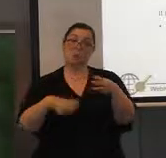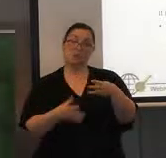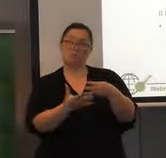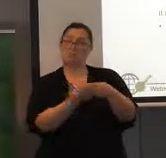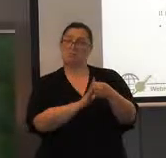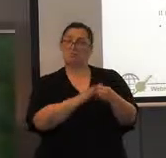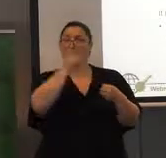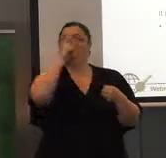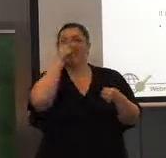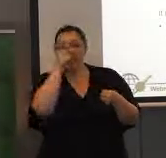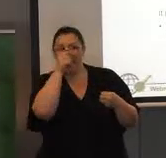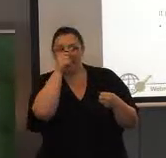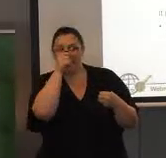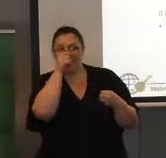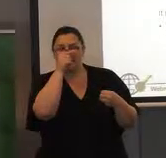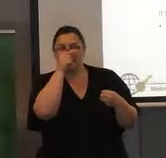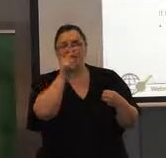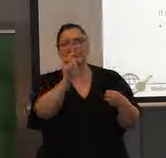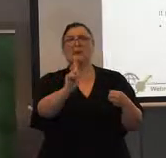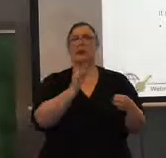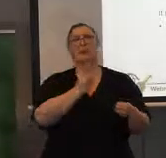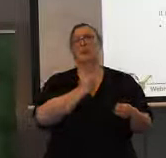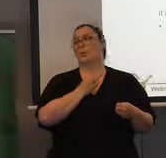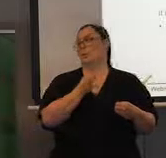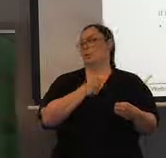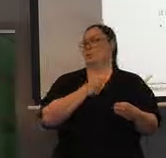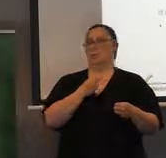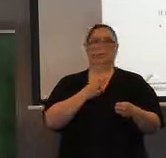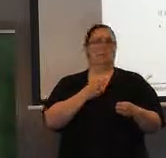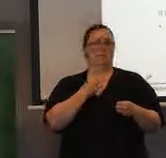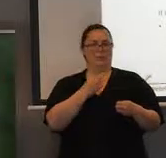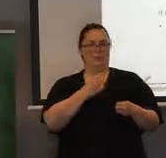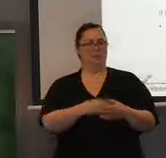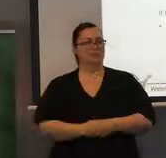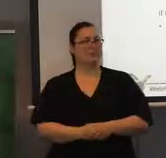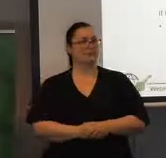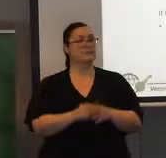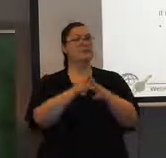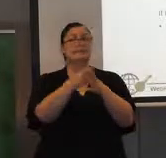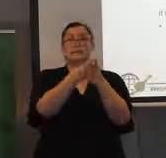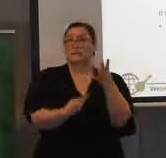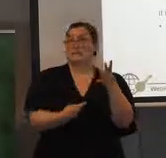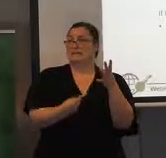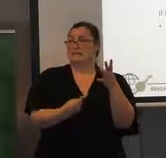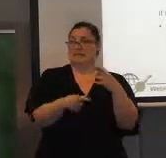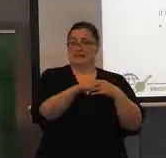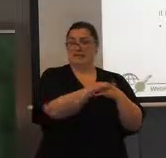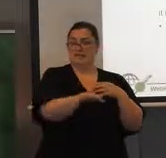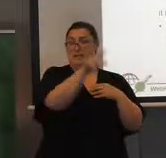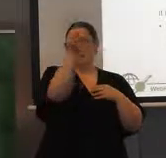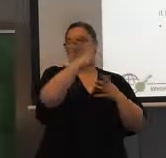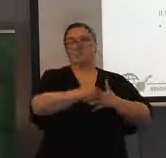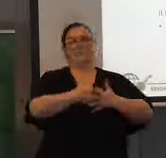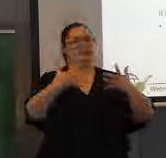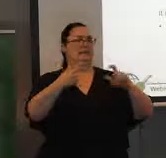you could skip all three of these, but it would be at your company's peril. The disability sector is going through a lot